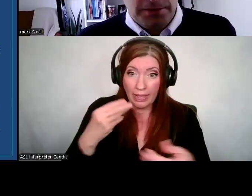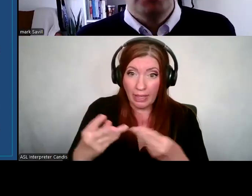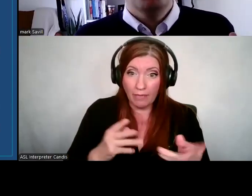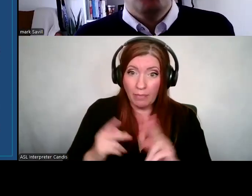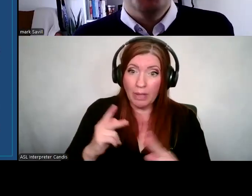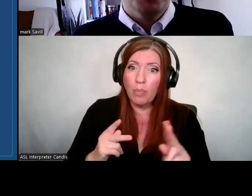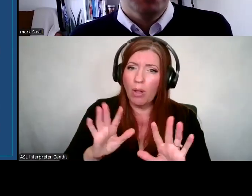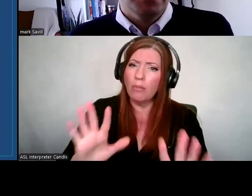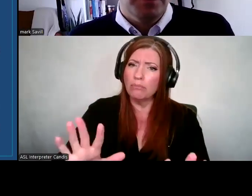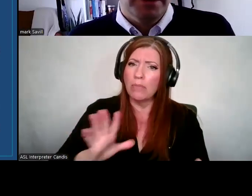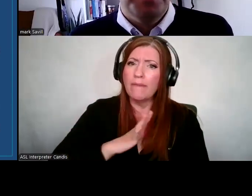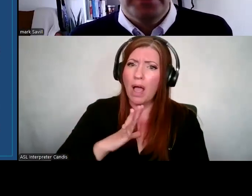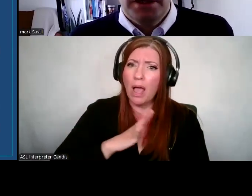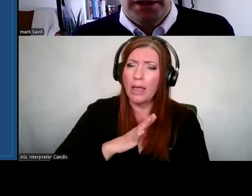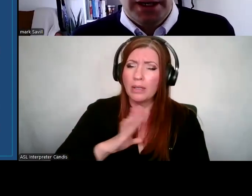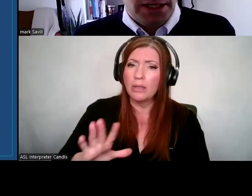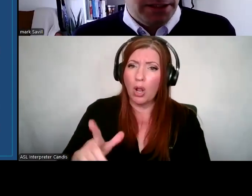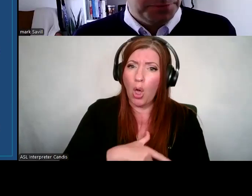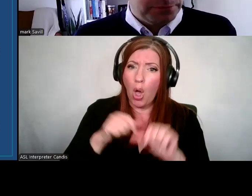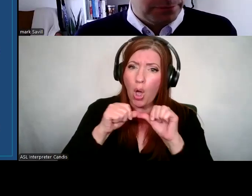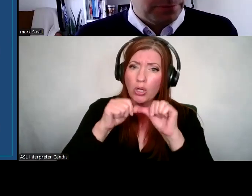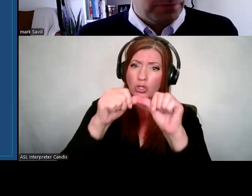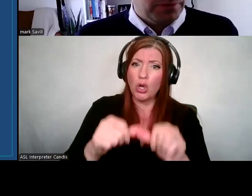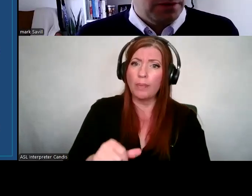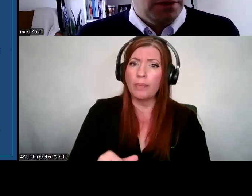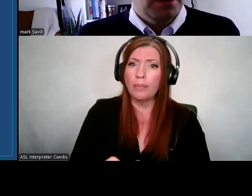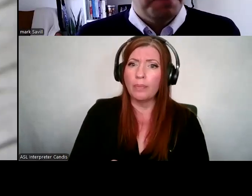long term, what are we going to link you with? Next slide.